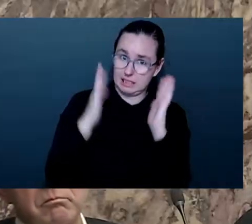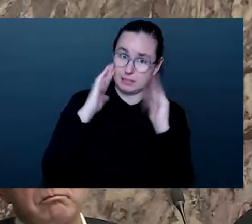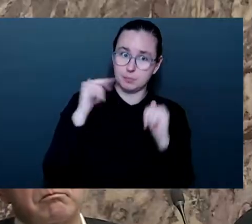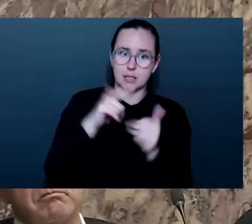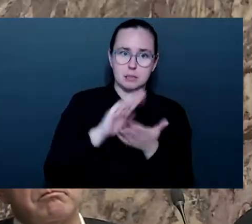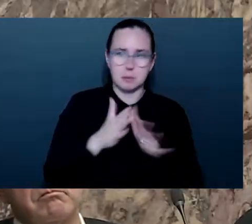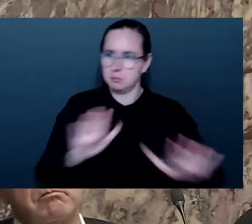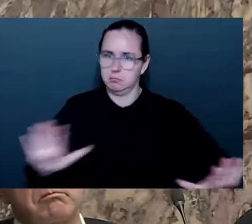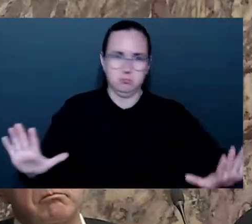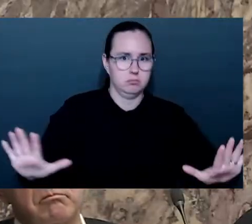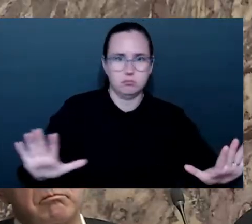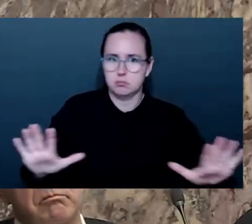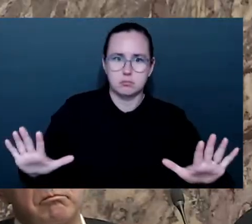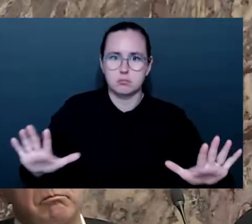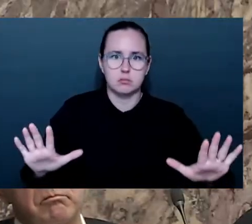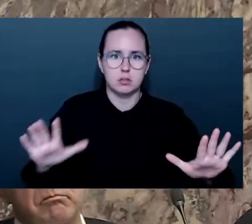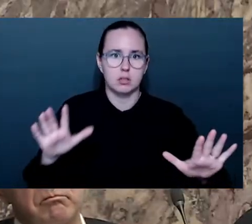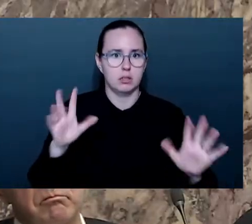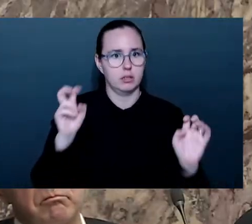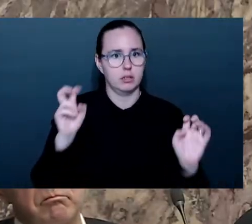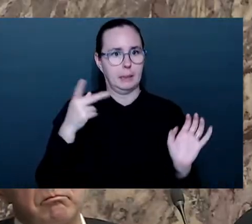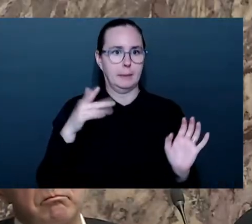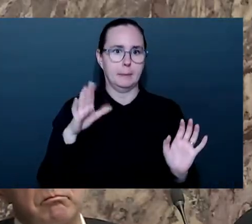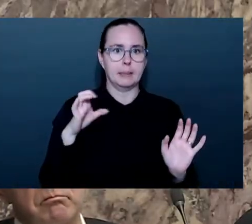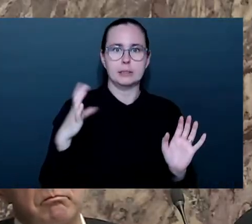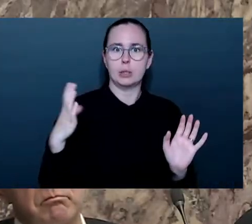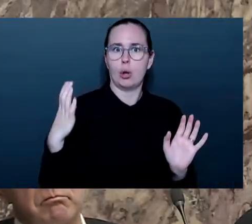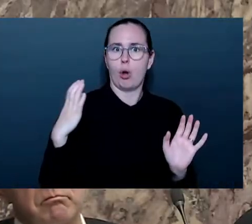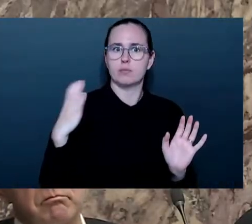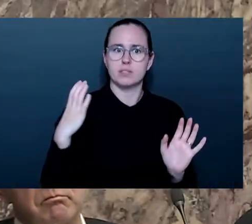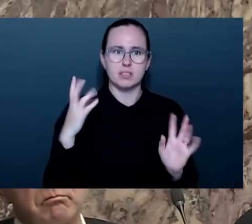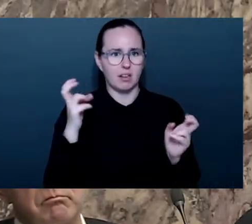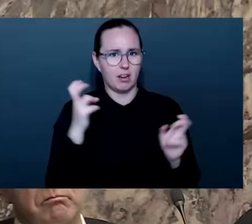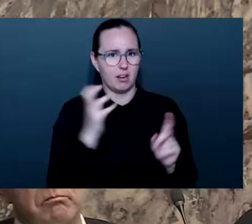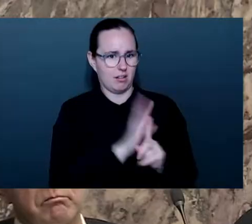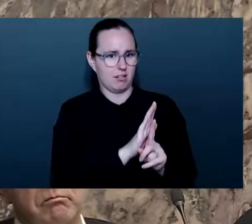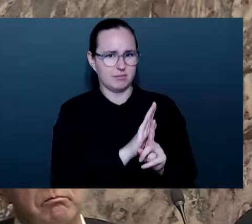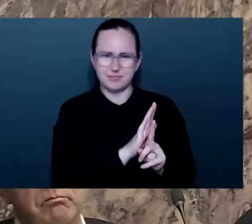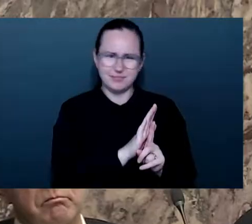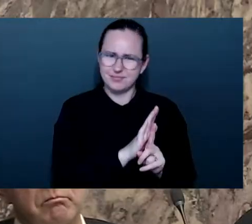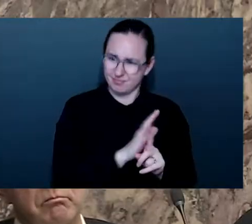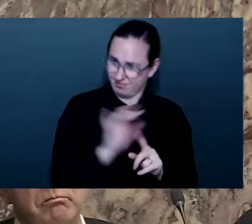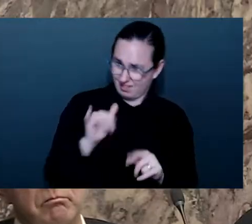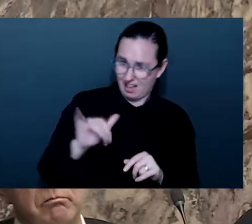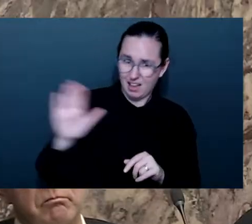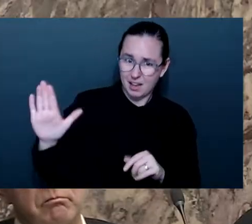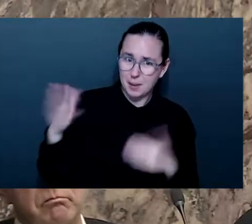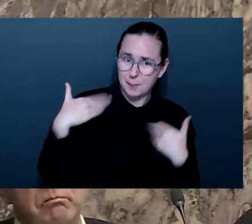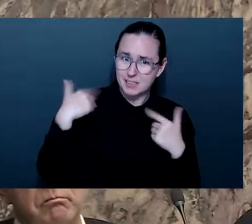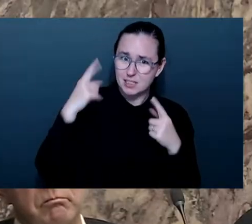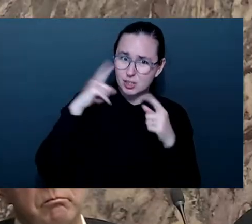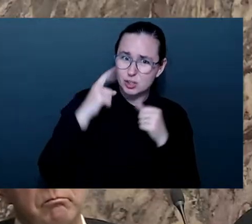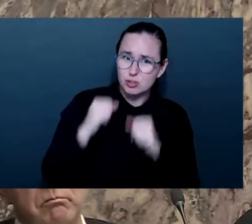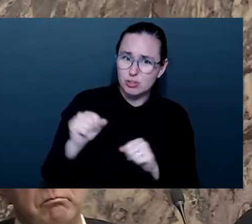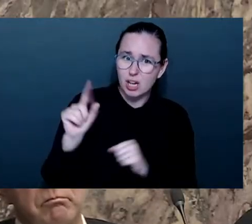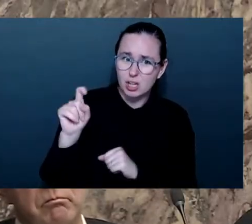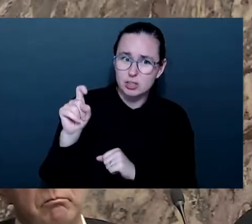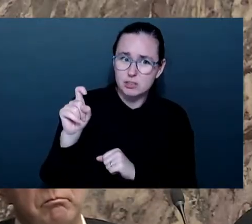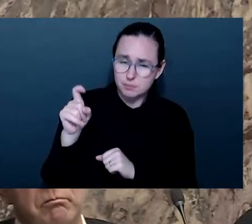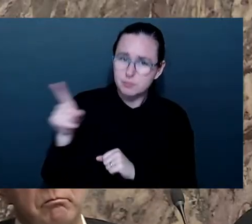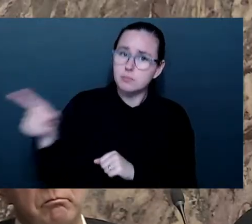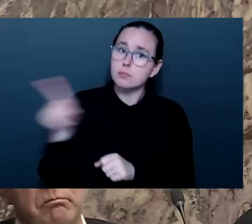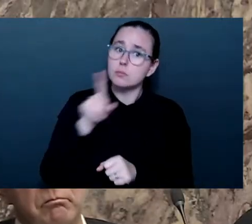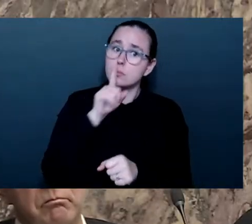Will the minister commit to immediately deploying fully trained peace officers who have the authority to use force if necessary